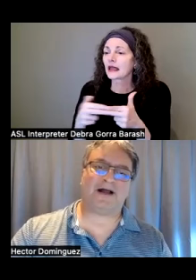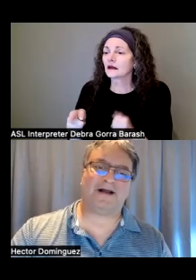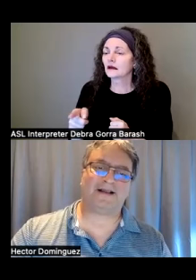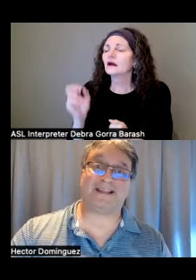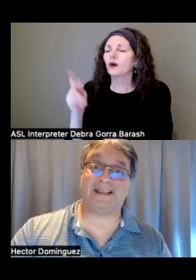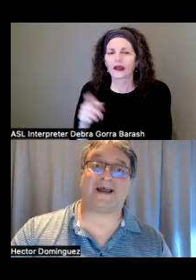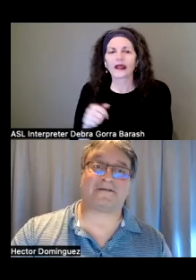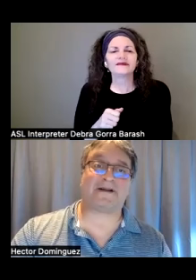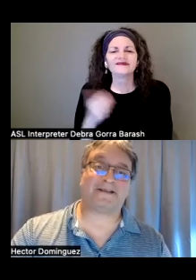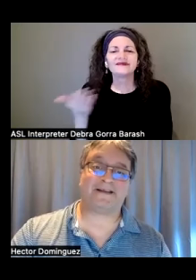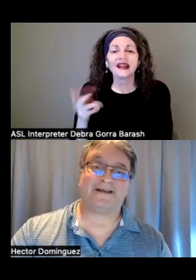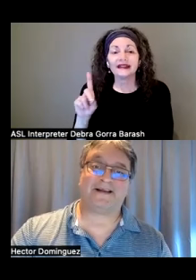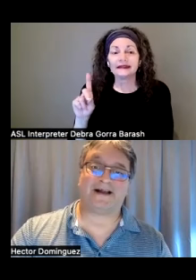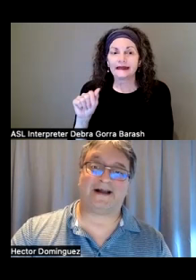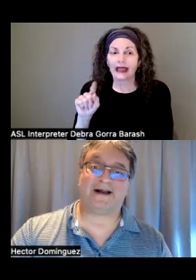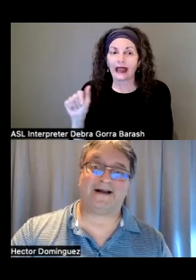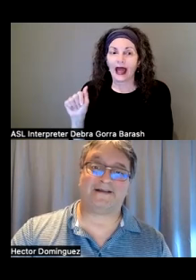So data, right?